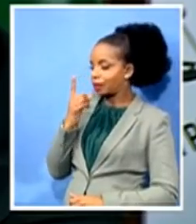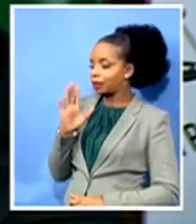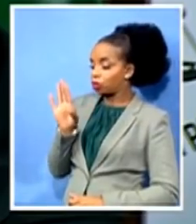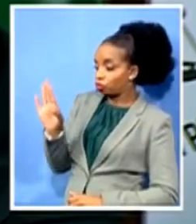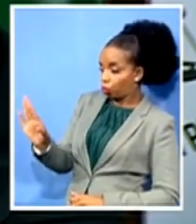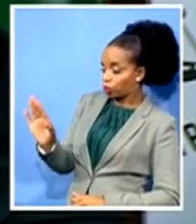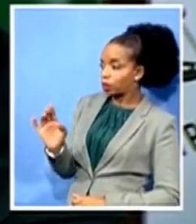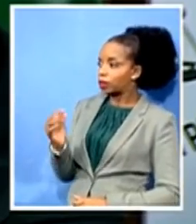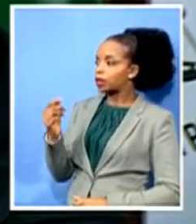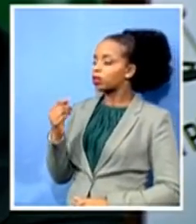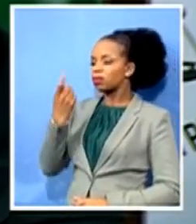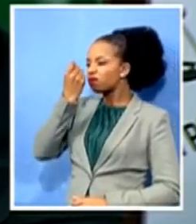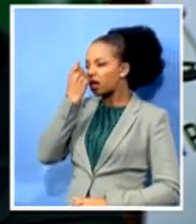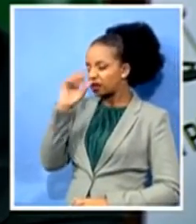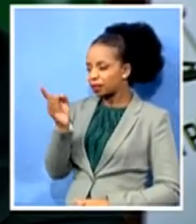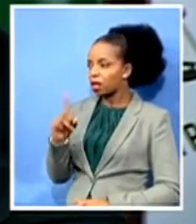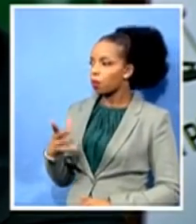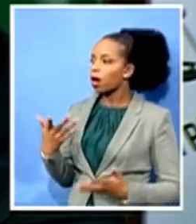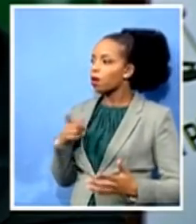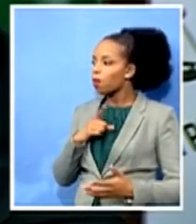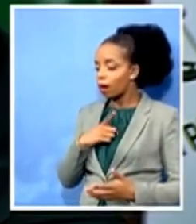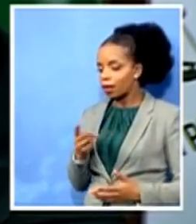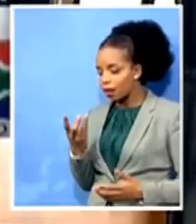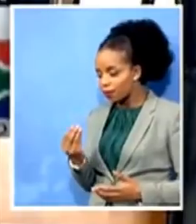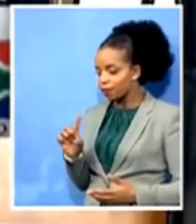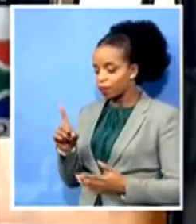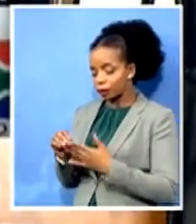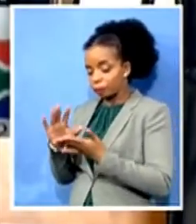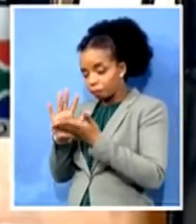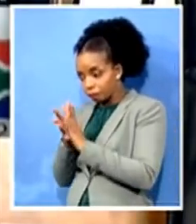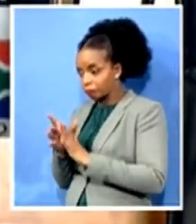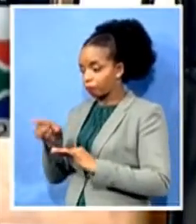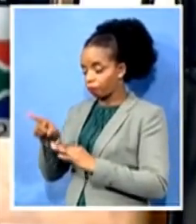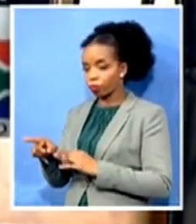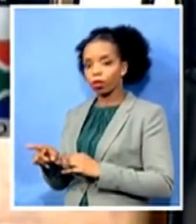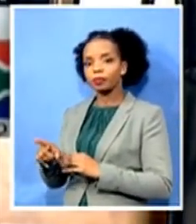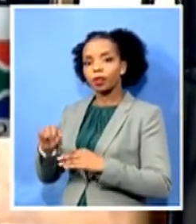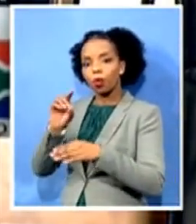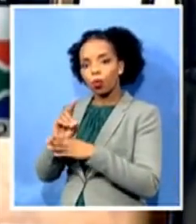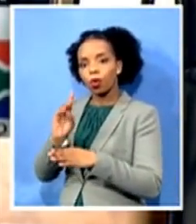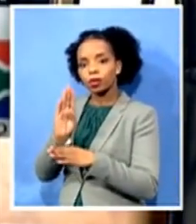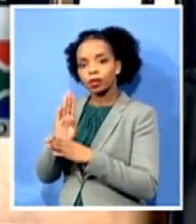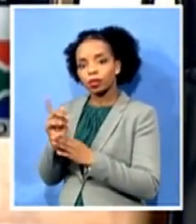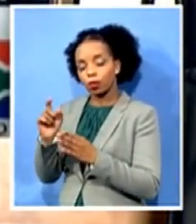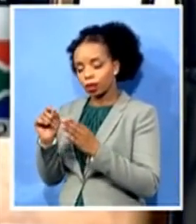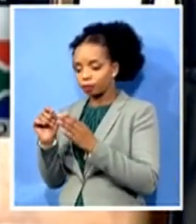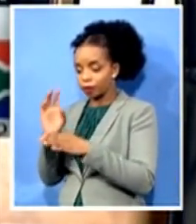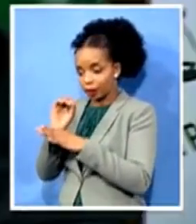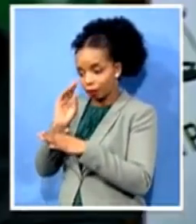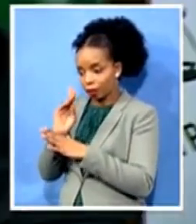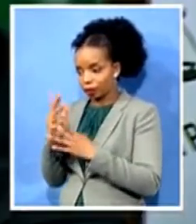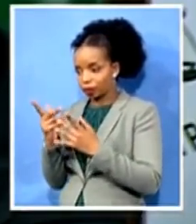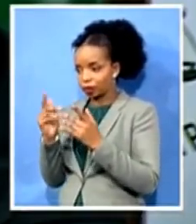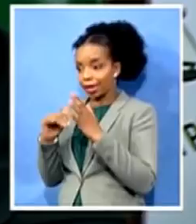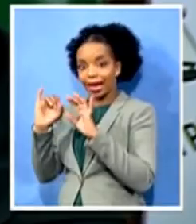effects of a contractor being put on the database? For example, in terms of being given